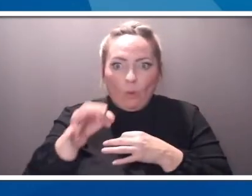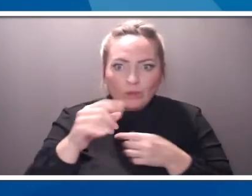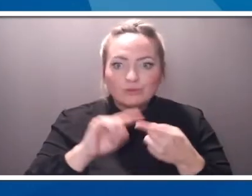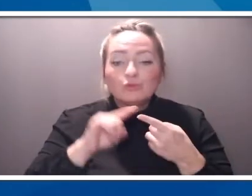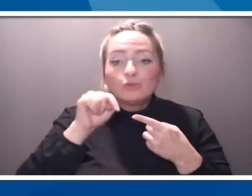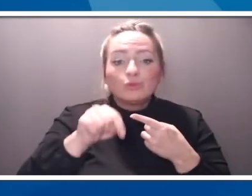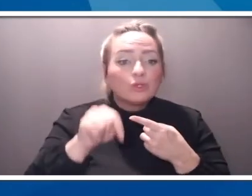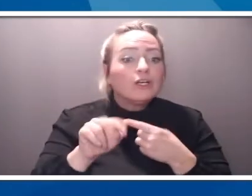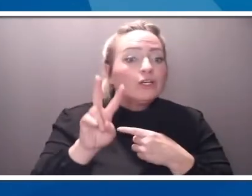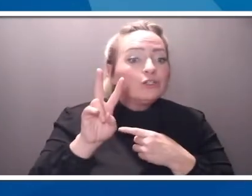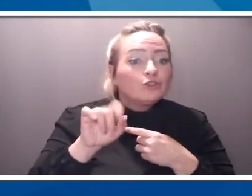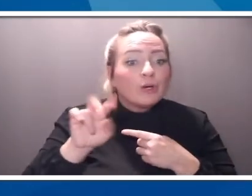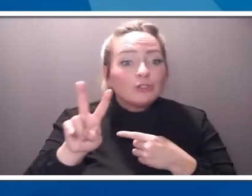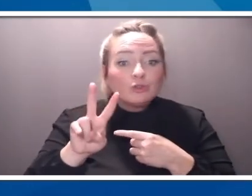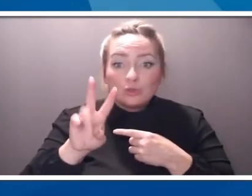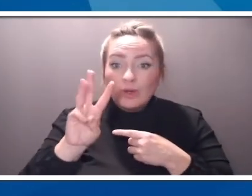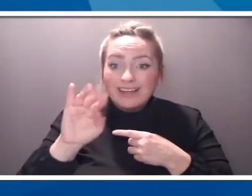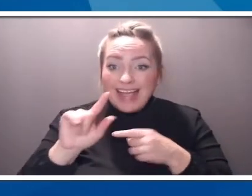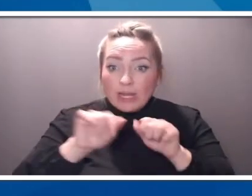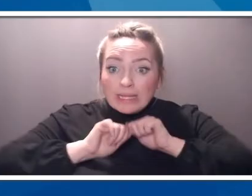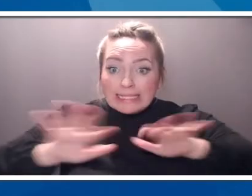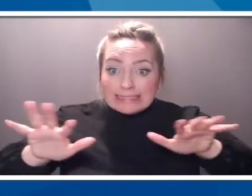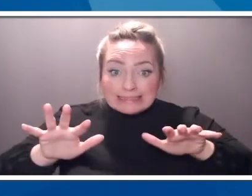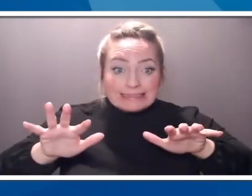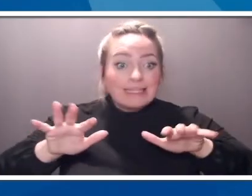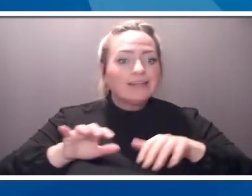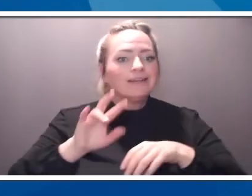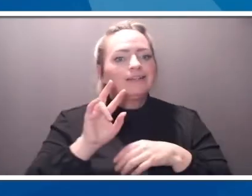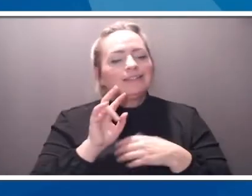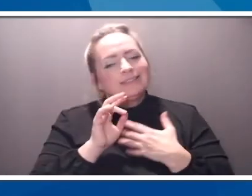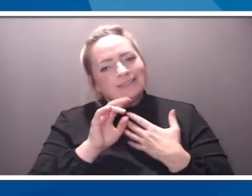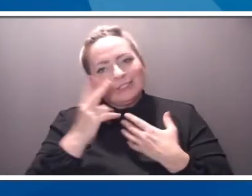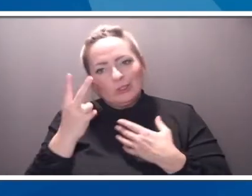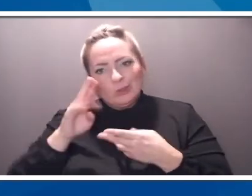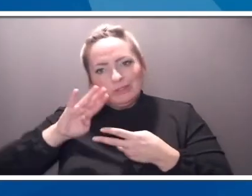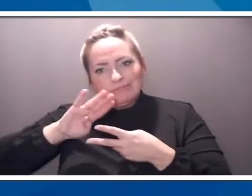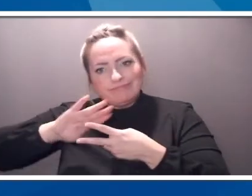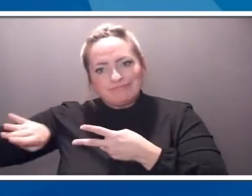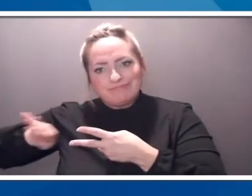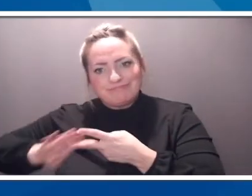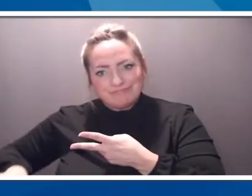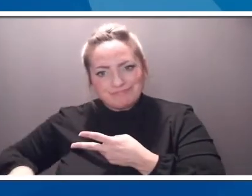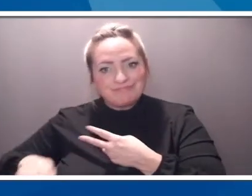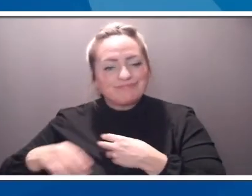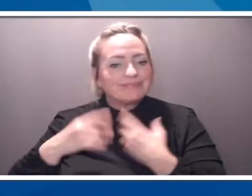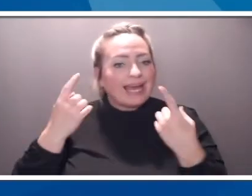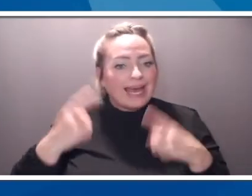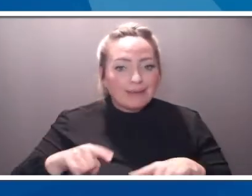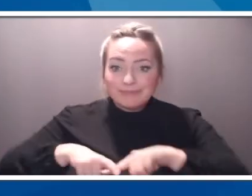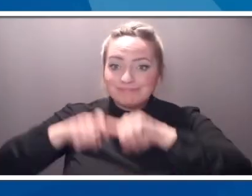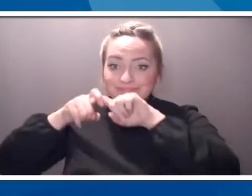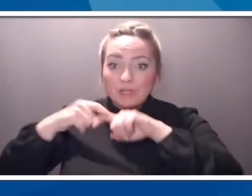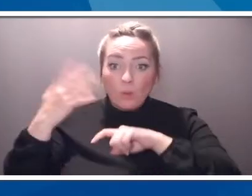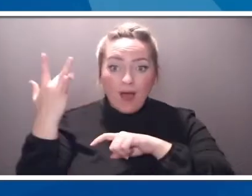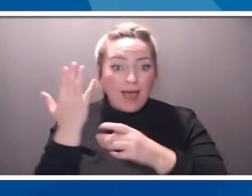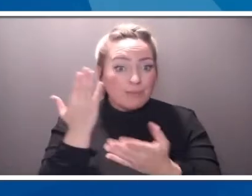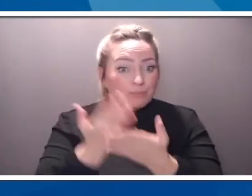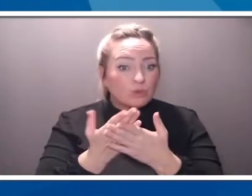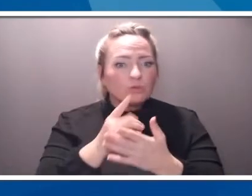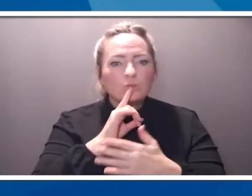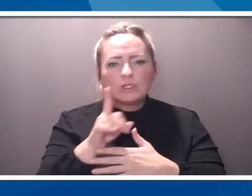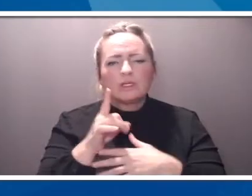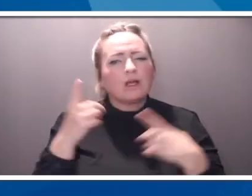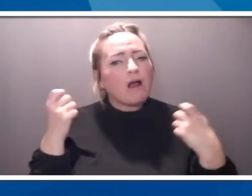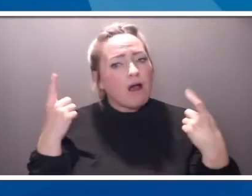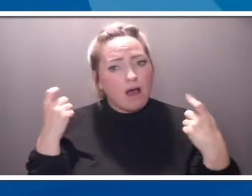However, fast forward to WCAG 2.2 actually being released, unfortunately those two fell by the wayside, mainly because